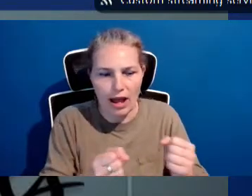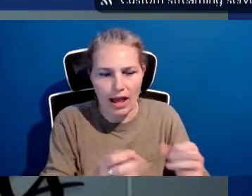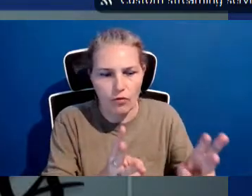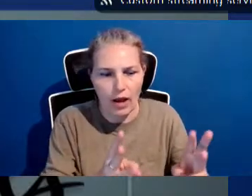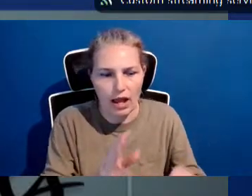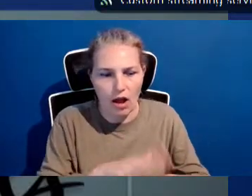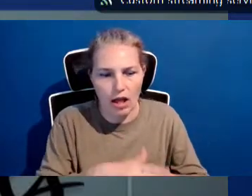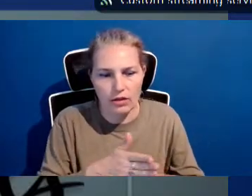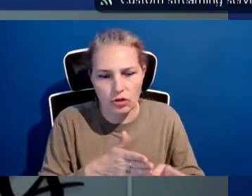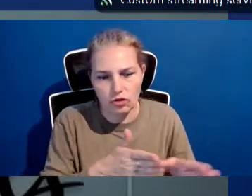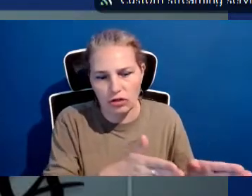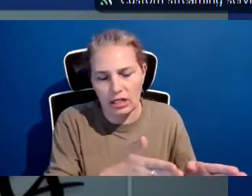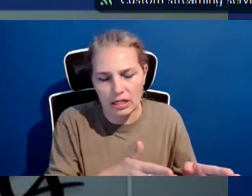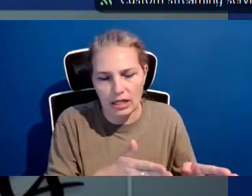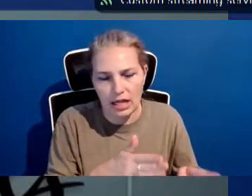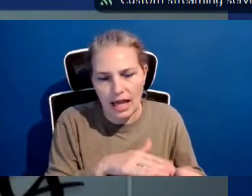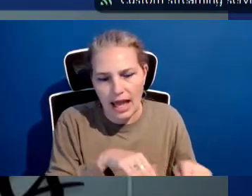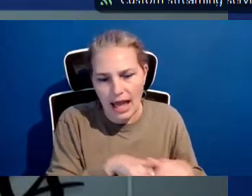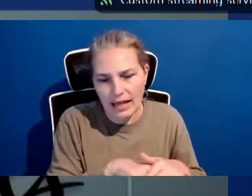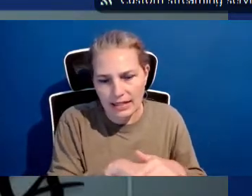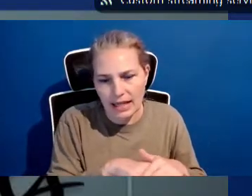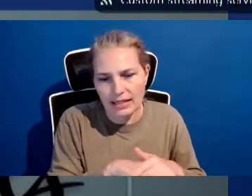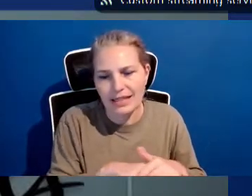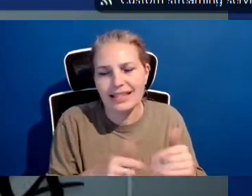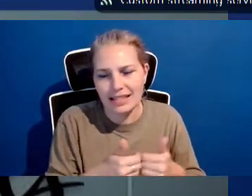accessory dwelling units would have an